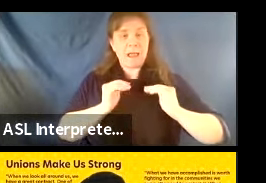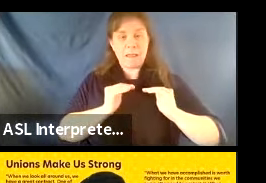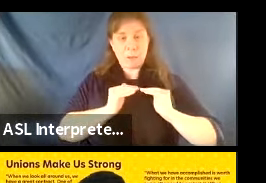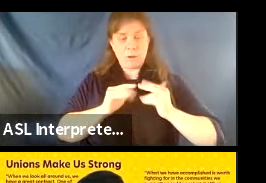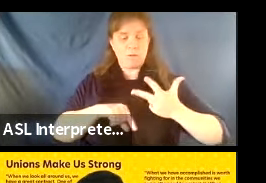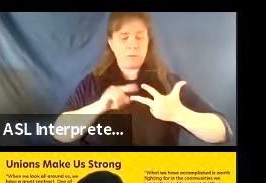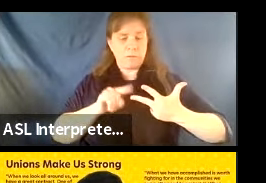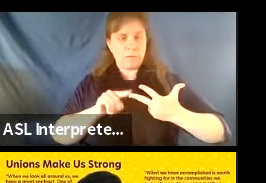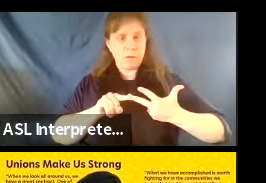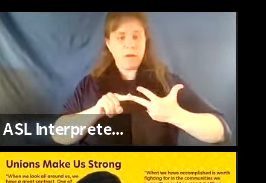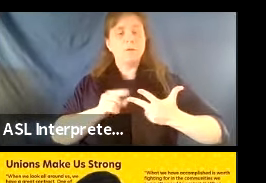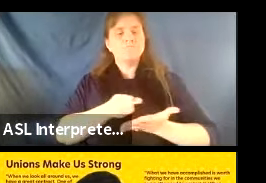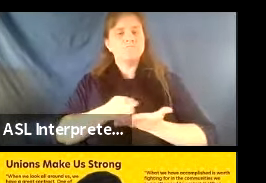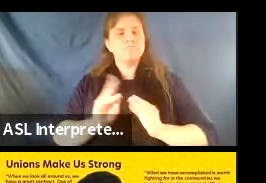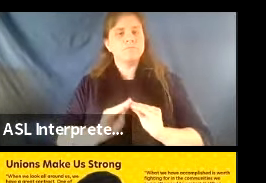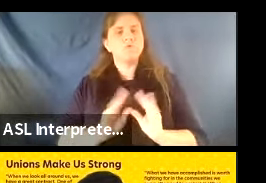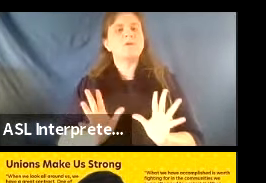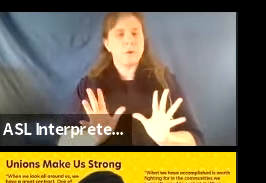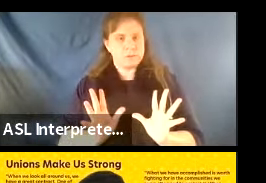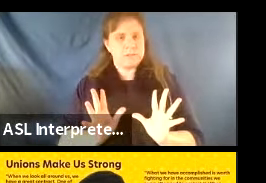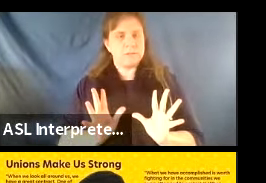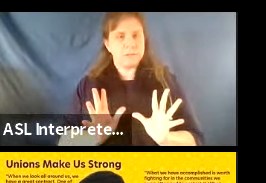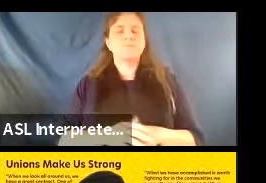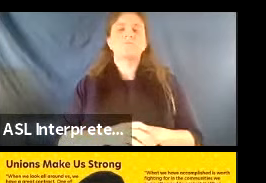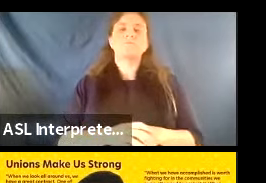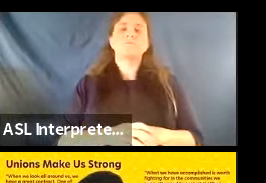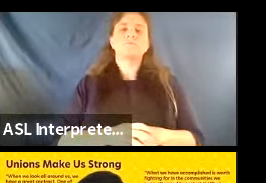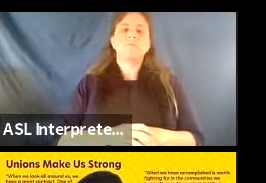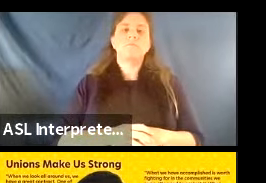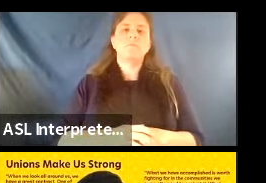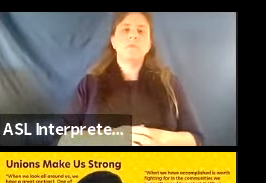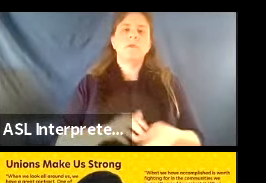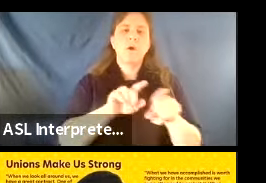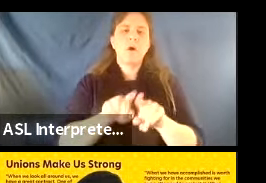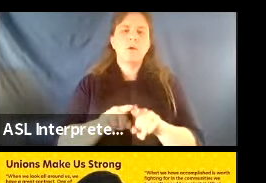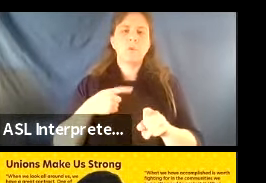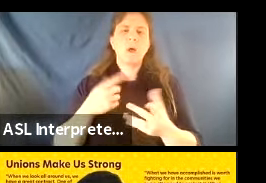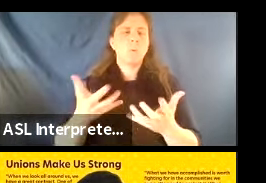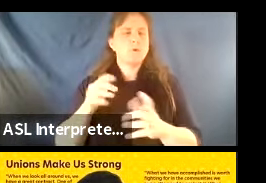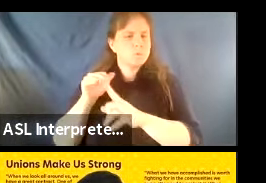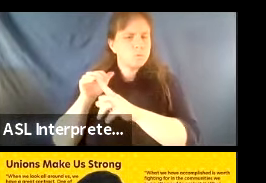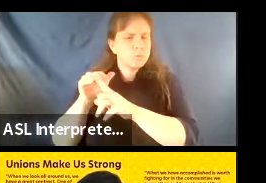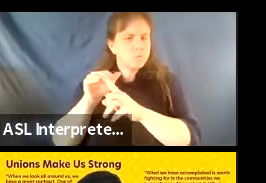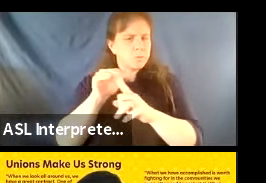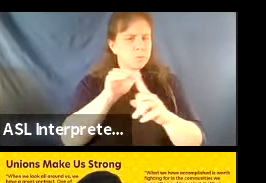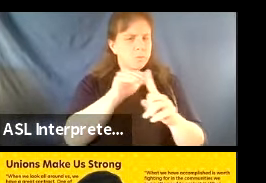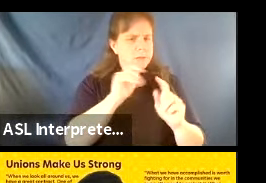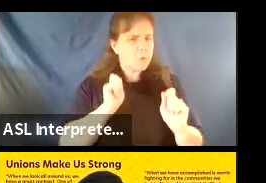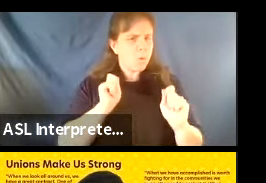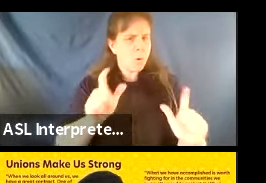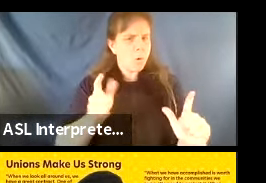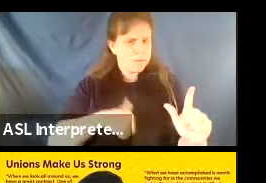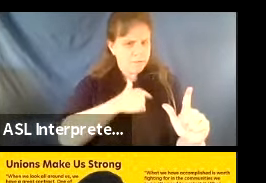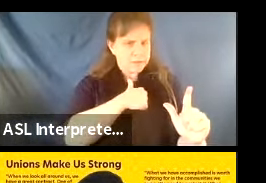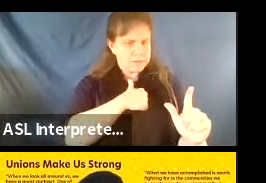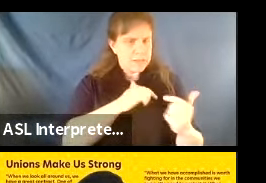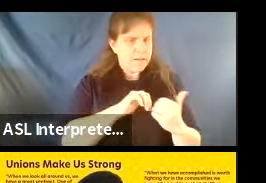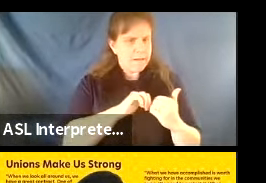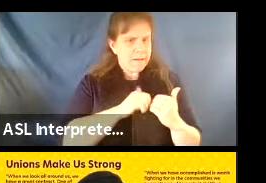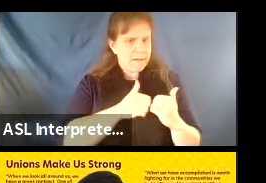transparency. And I want to kind of remind all of us about how we